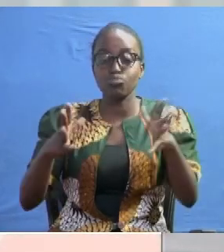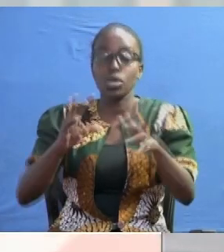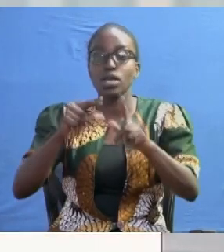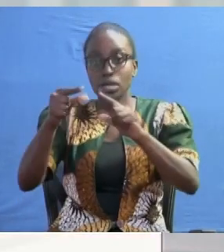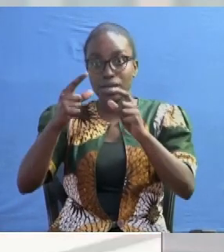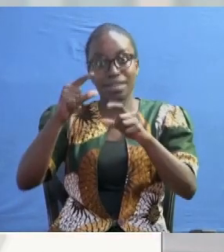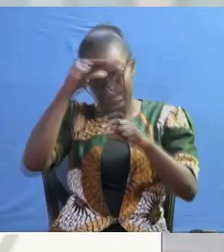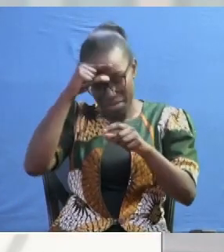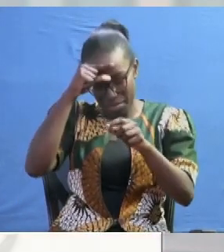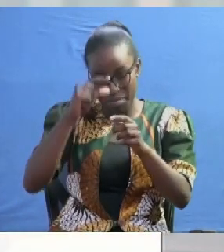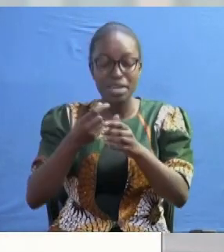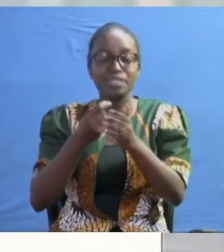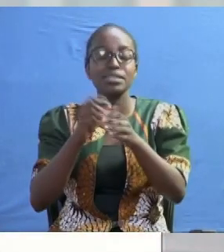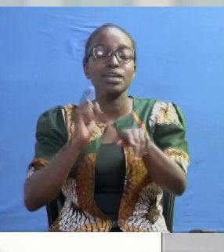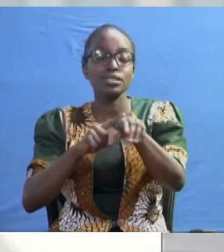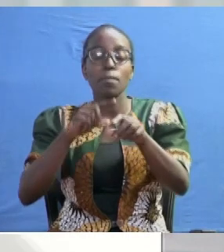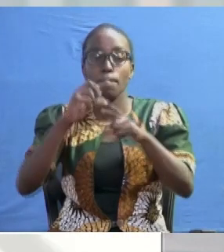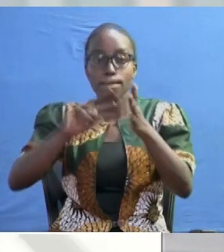that